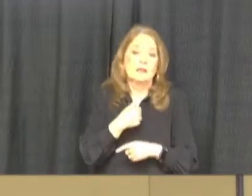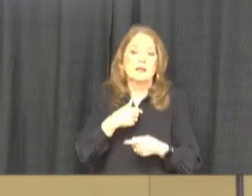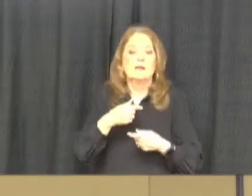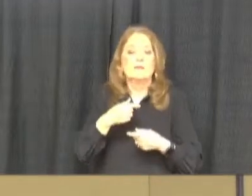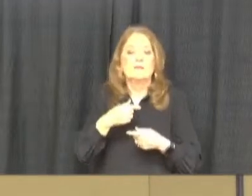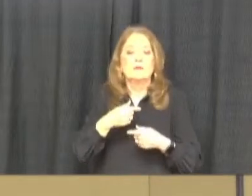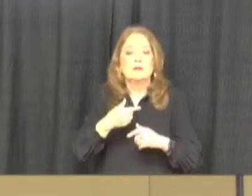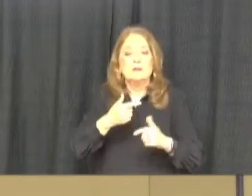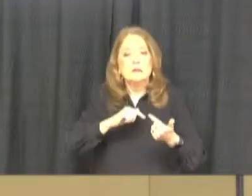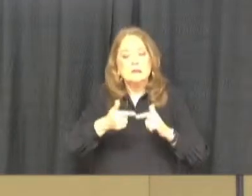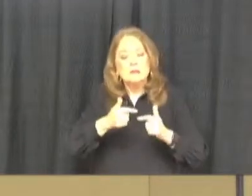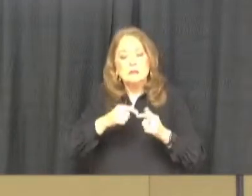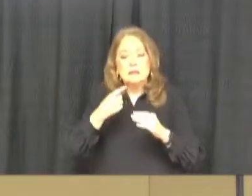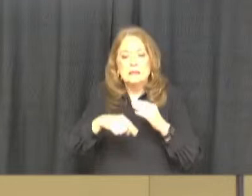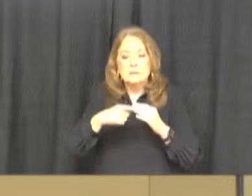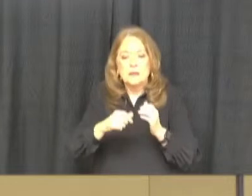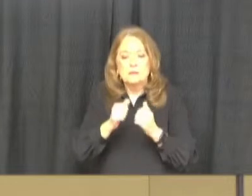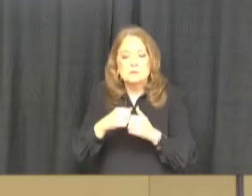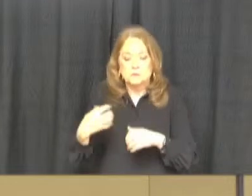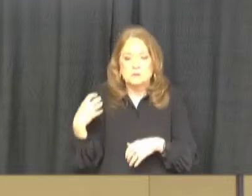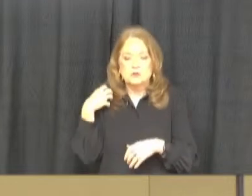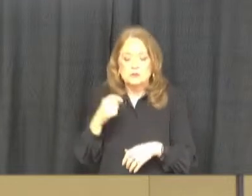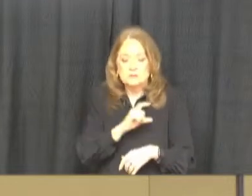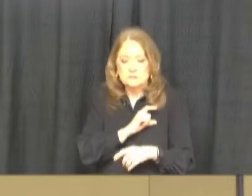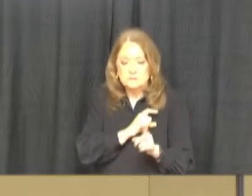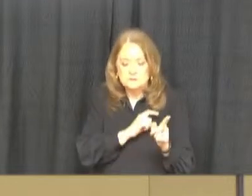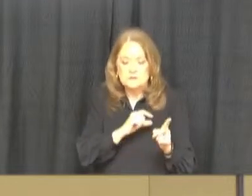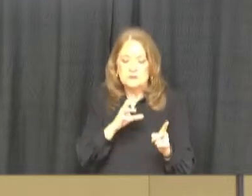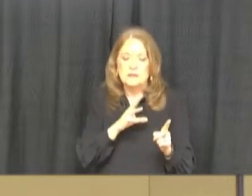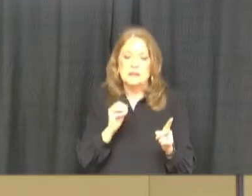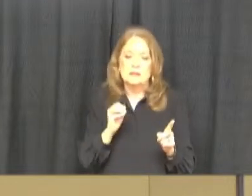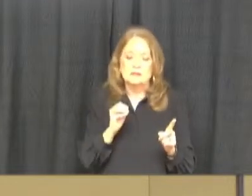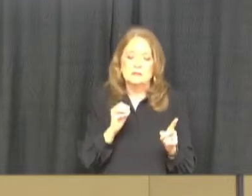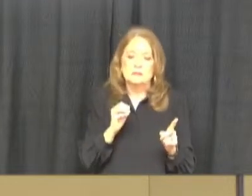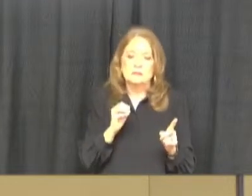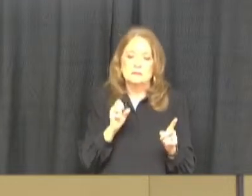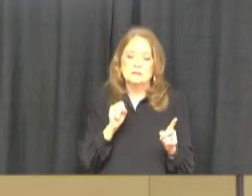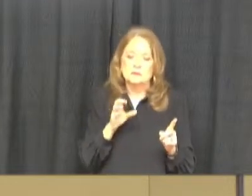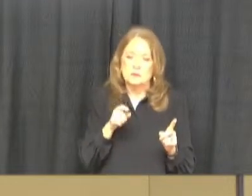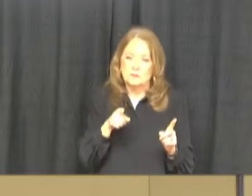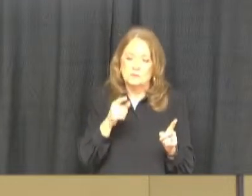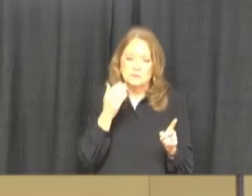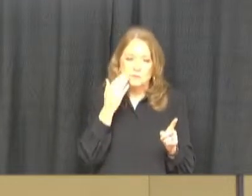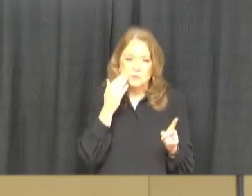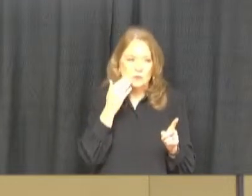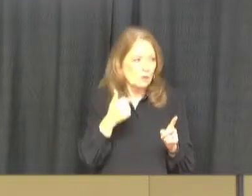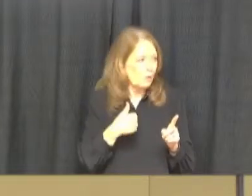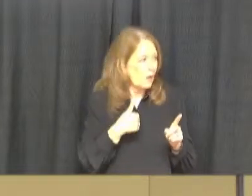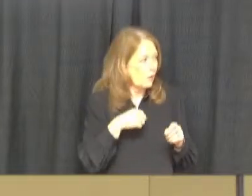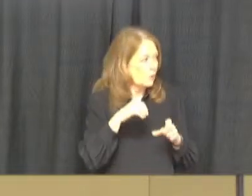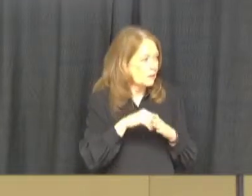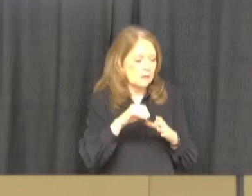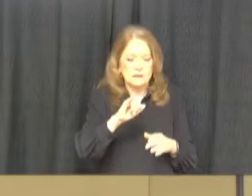exchanged emails with Chief Crockrell. Some of you know I was a member of the intelligence community for 22 years.